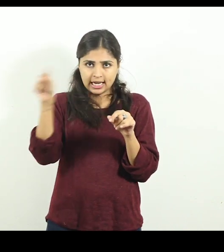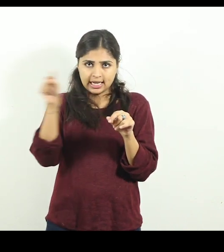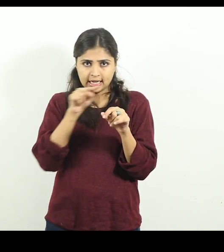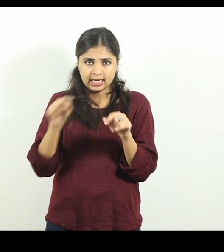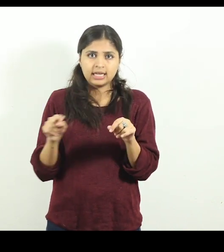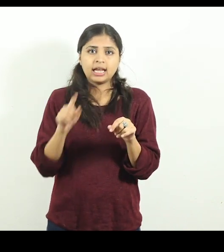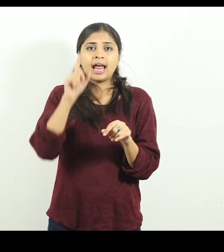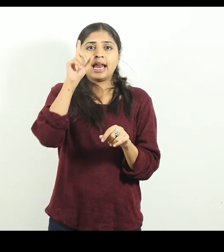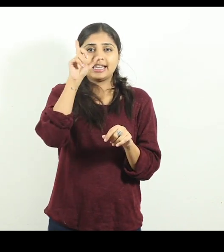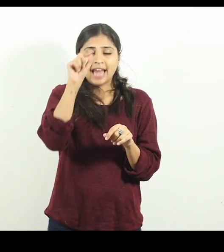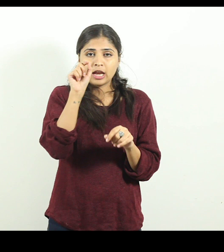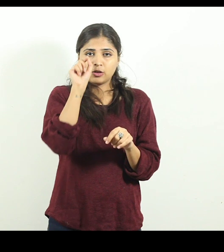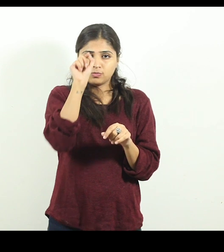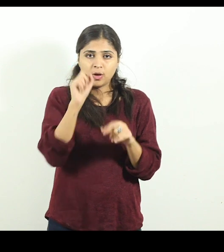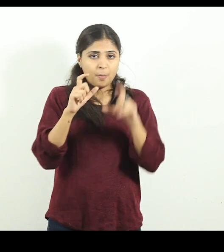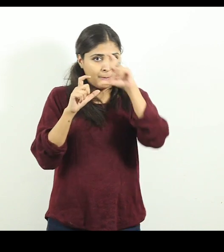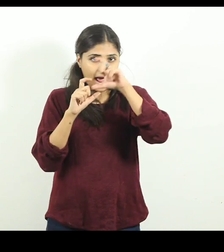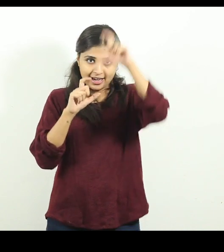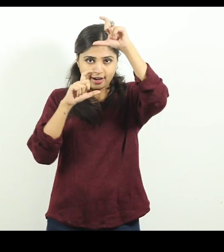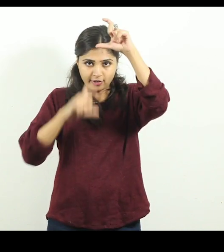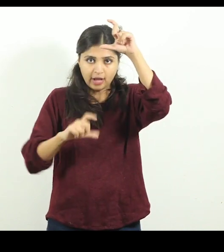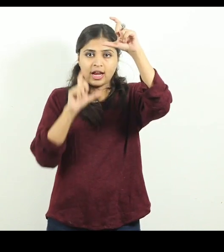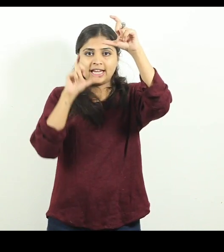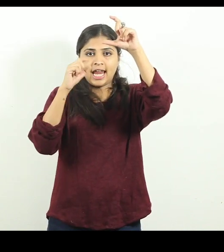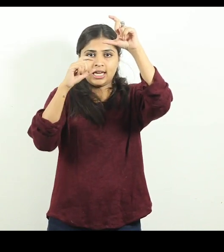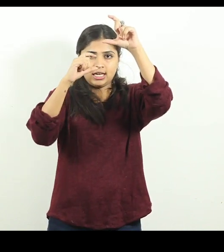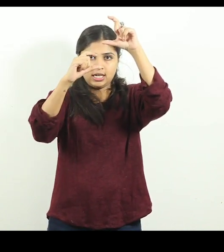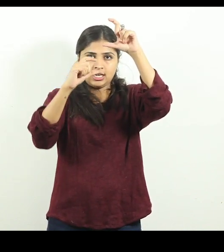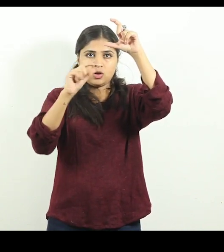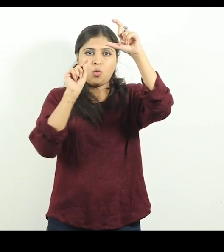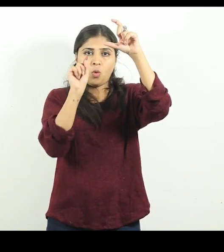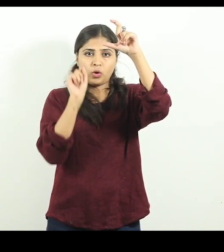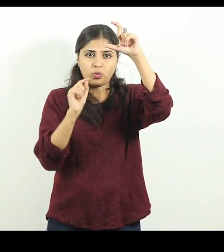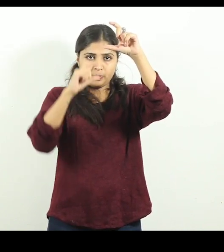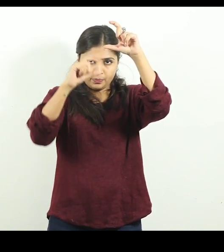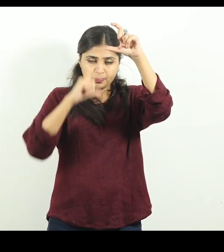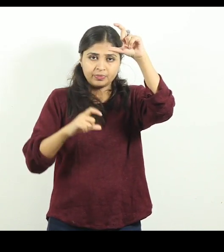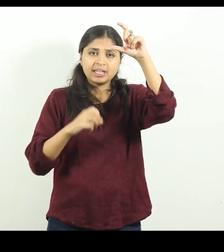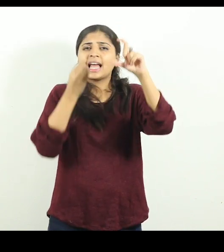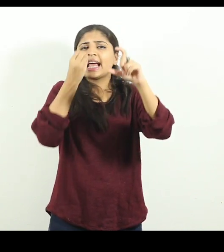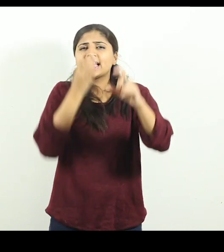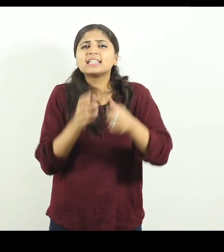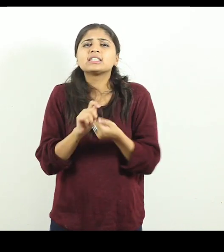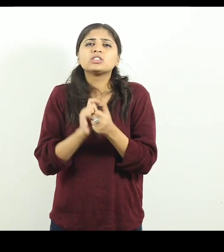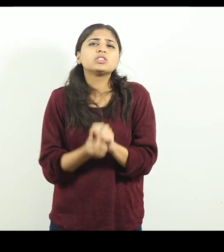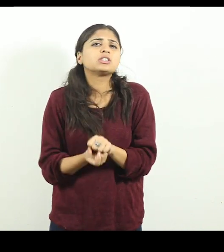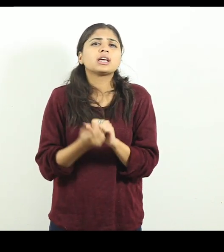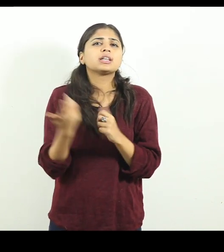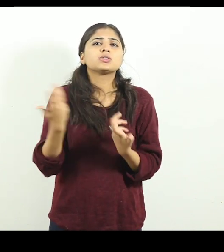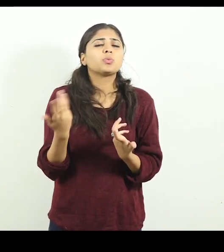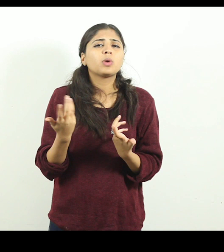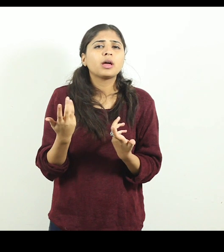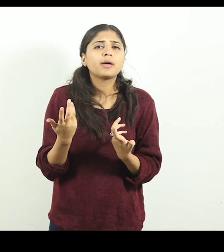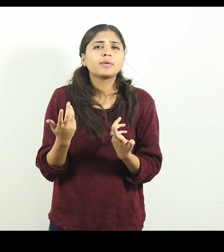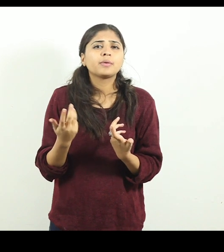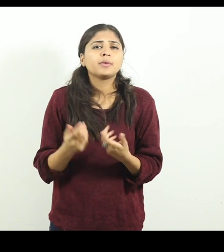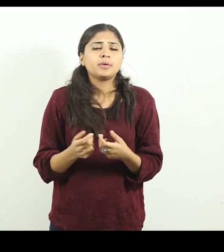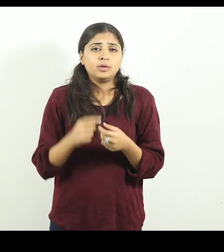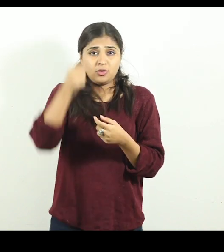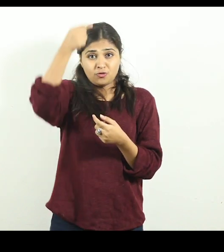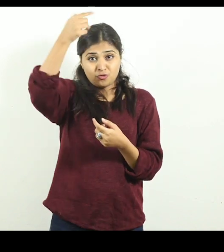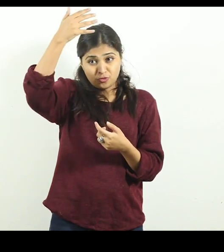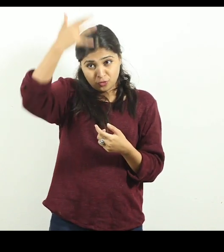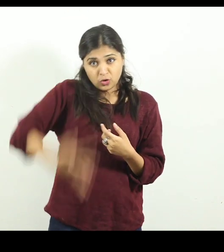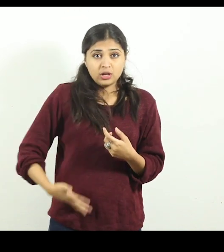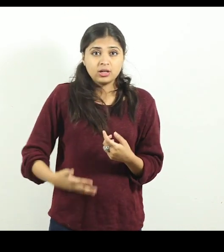paragraph. The easiest way to change the line spacing for an entire document is to highlight the paragraph